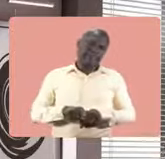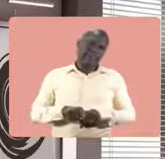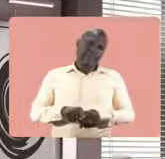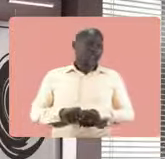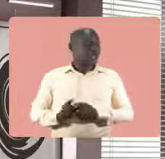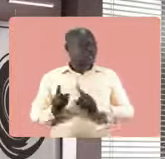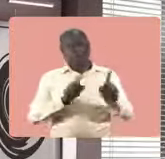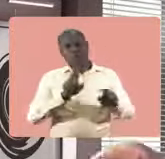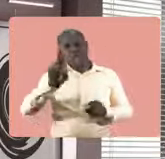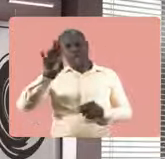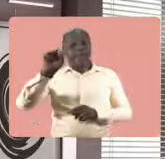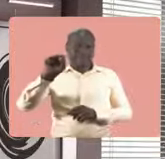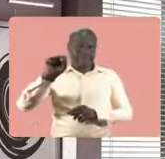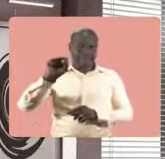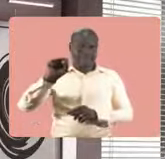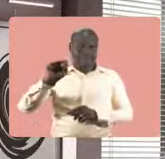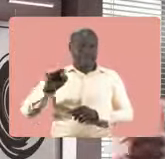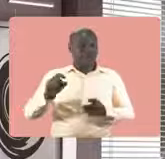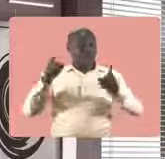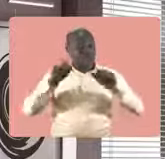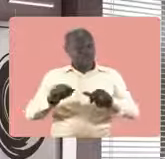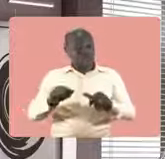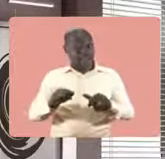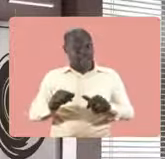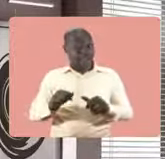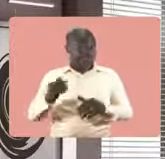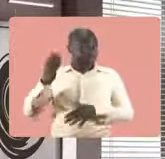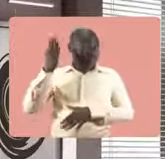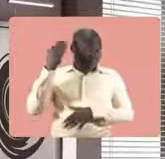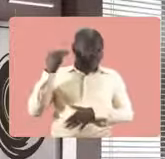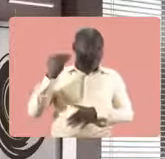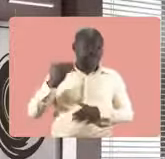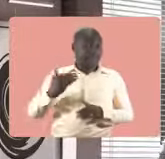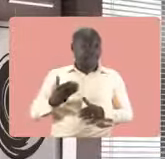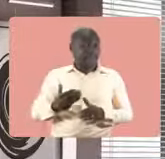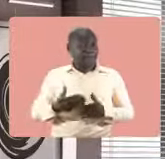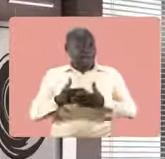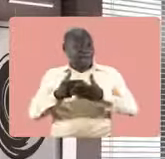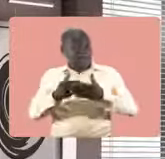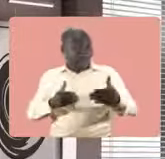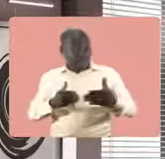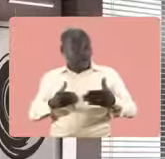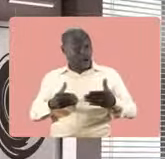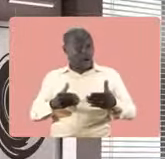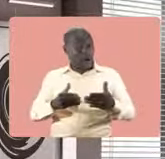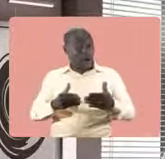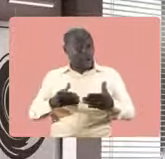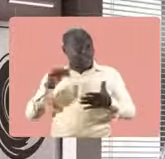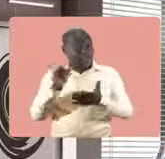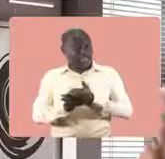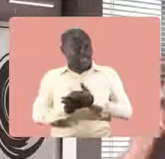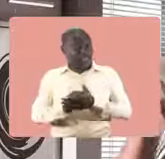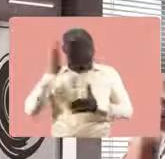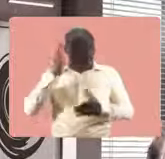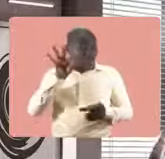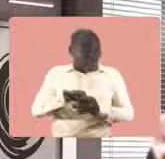bra ba se ko United States ana anu a o moto abai na ansa na o mo beto aba no